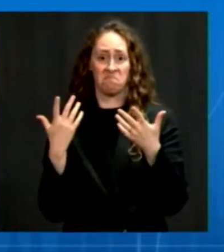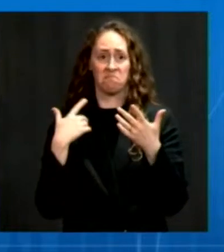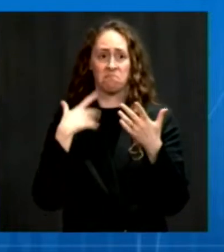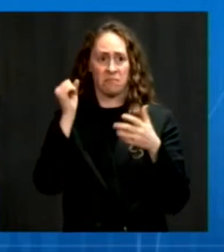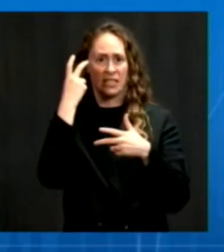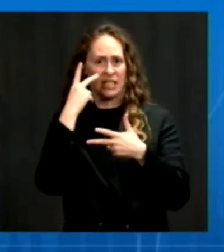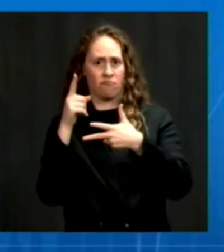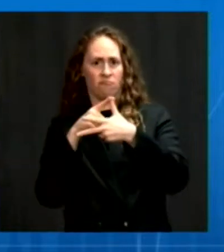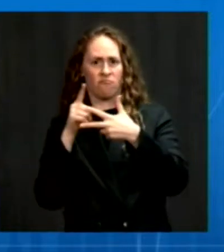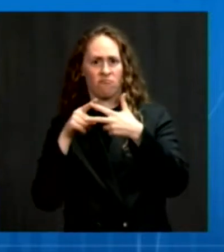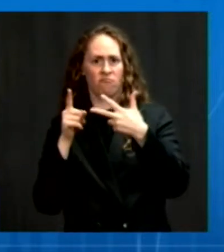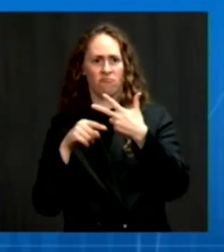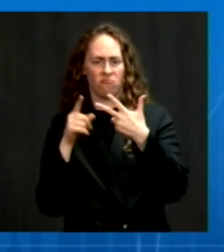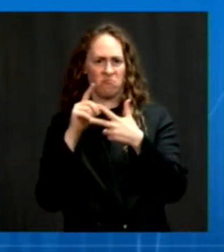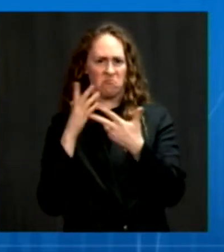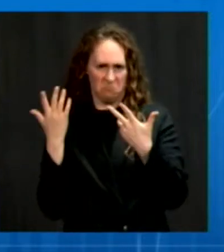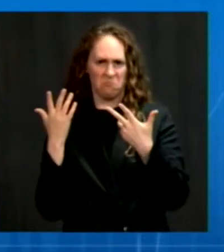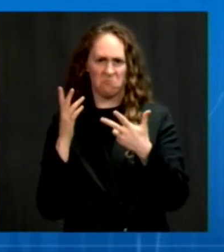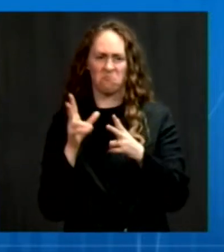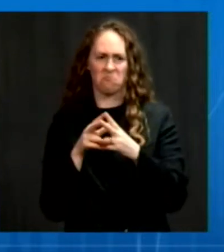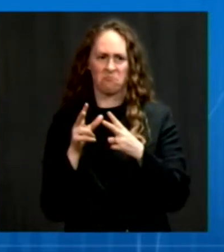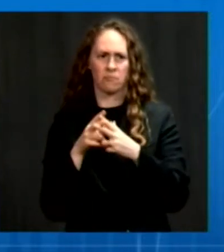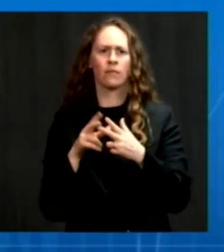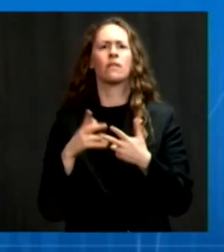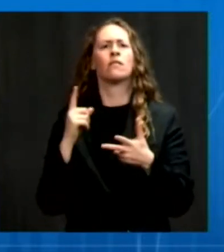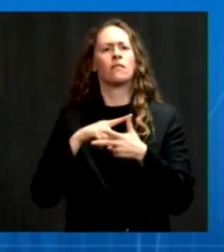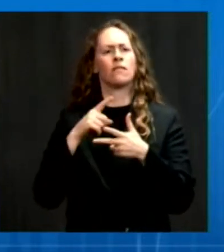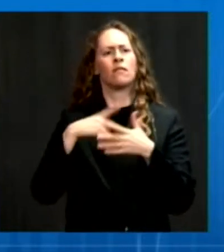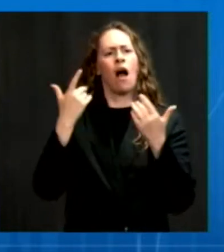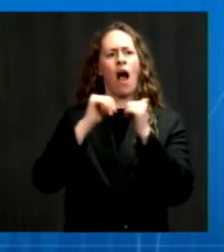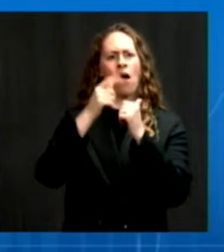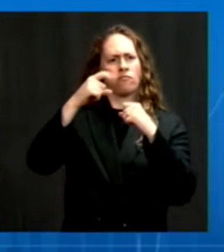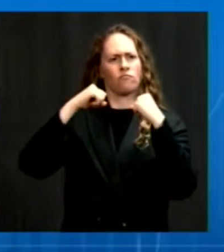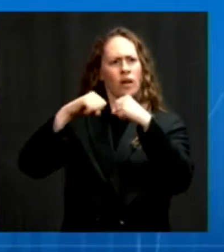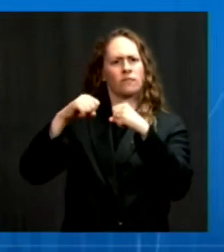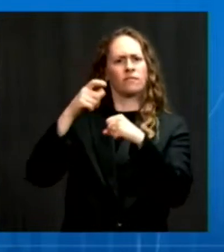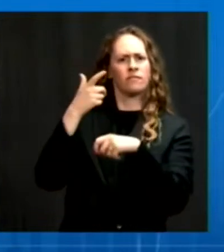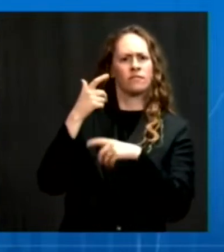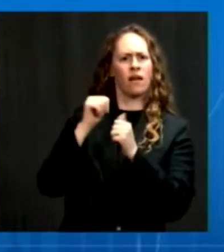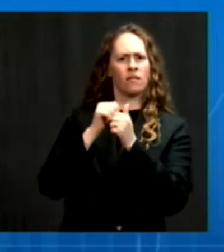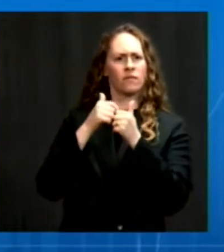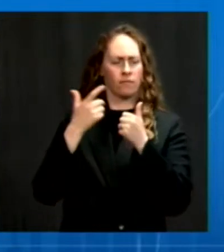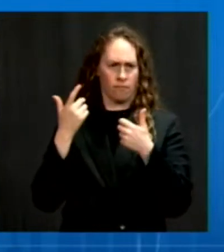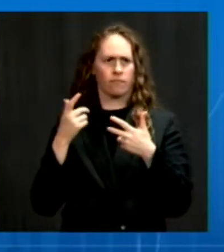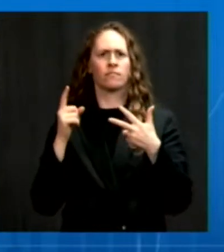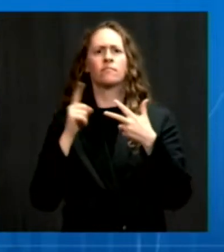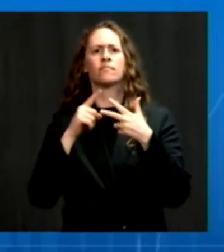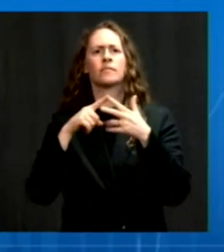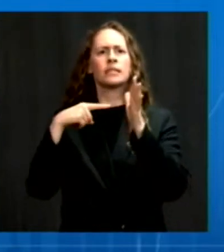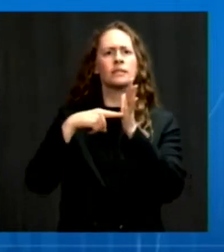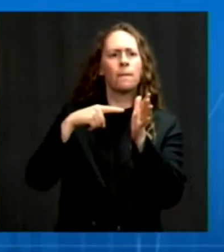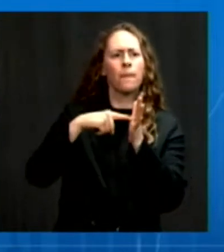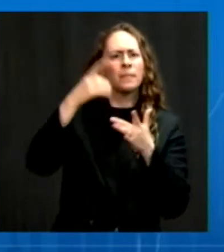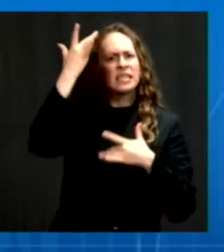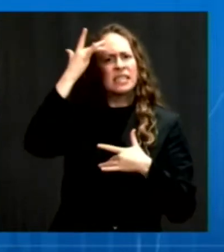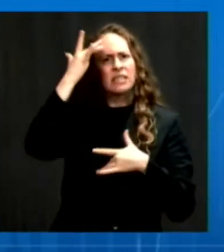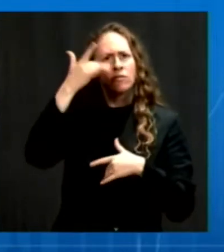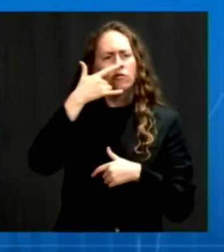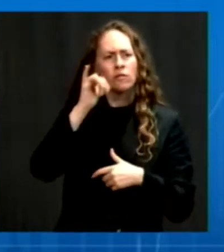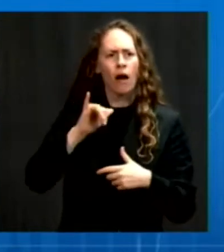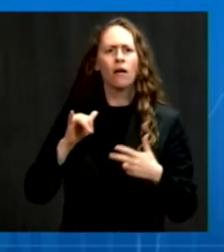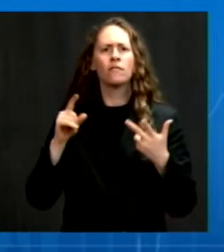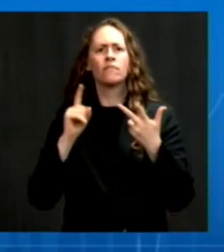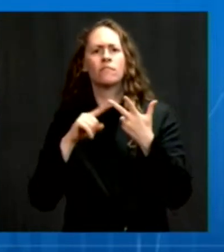separate buckets. What is the protection against infection, against symptomatic disease, or against